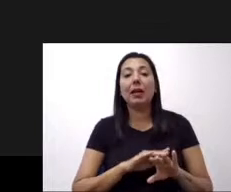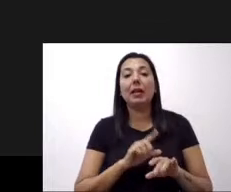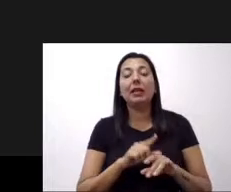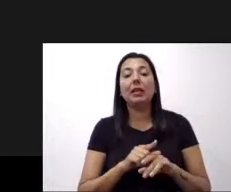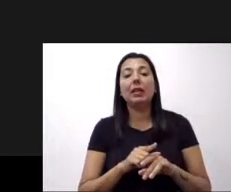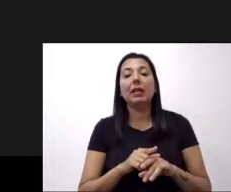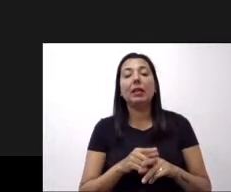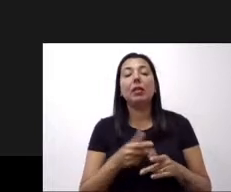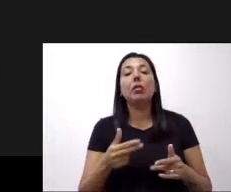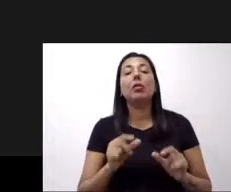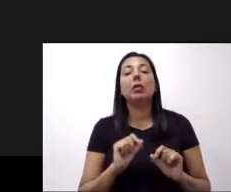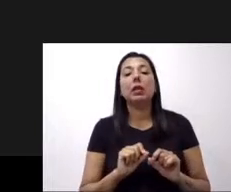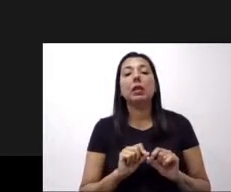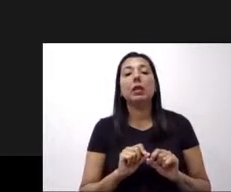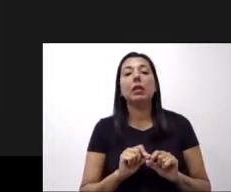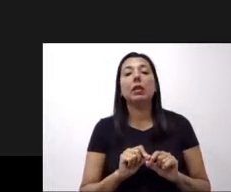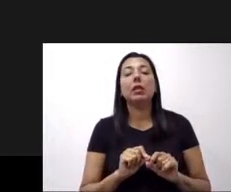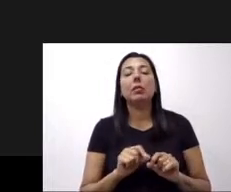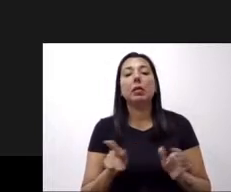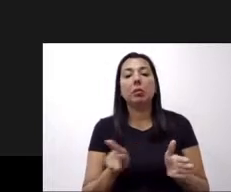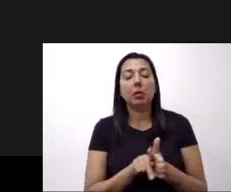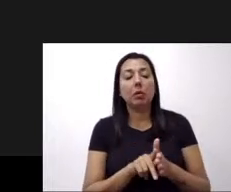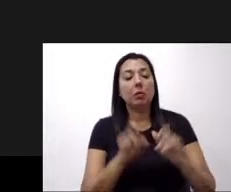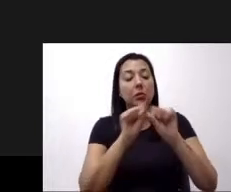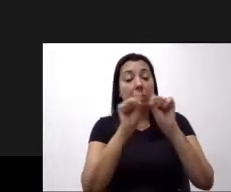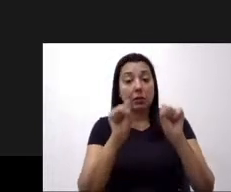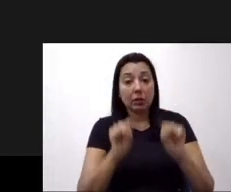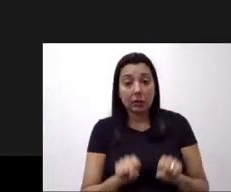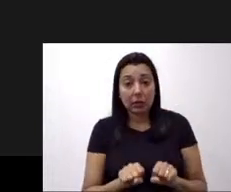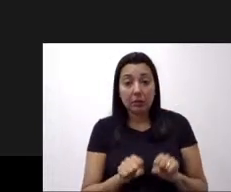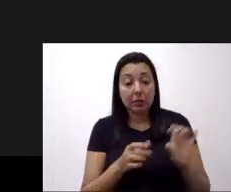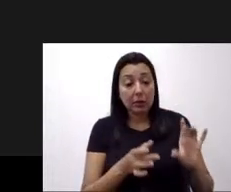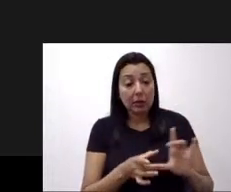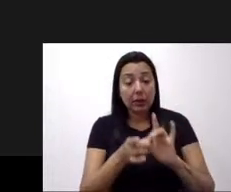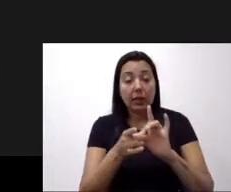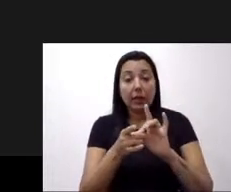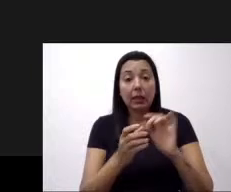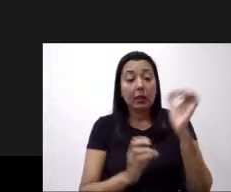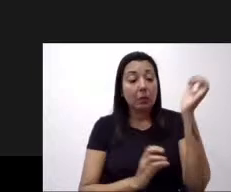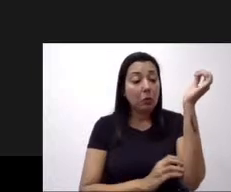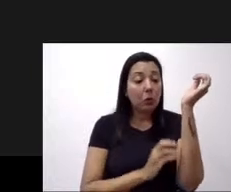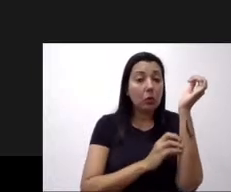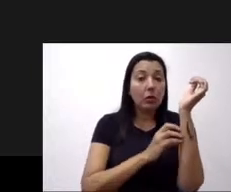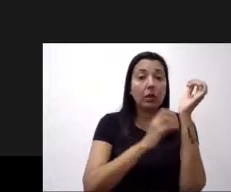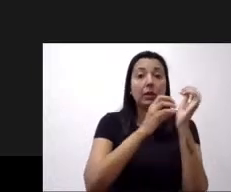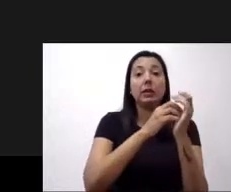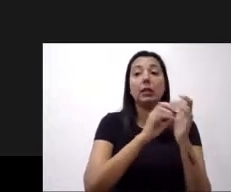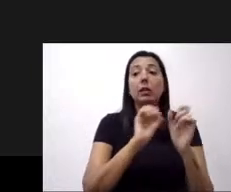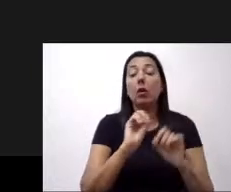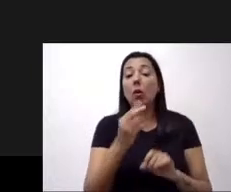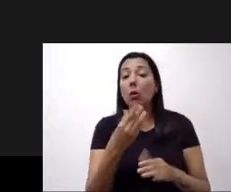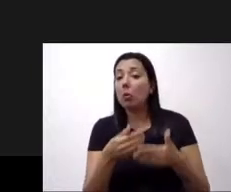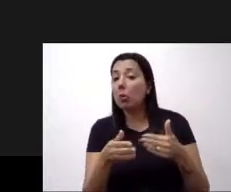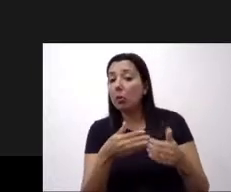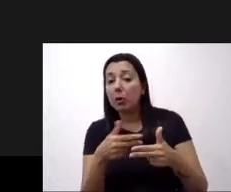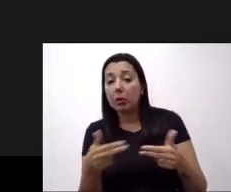to policy community, to bureaucracy, to whatever. And if we want to